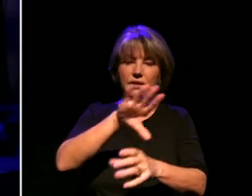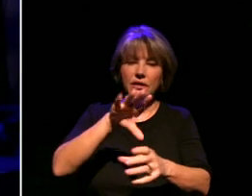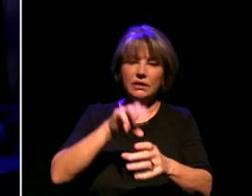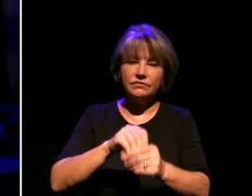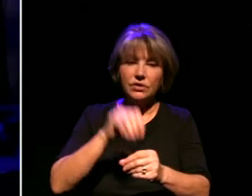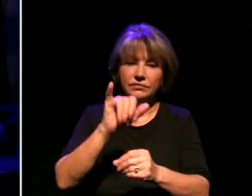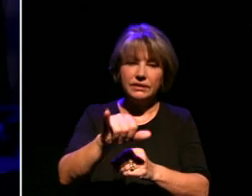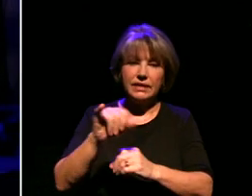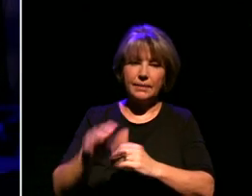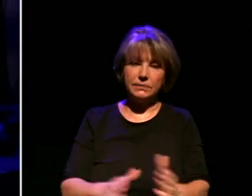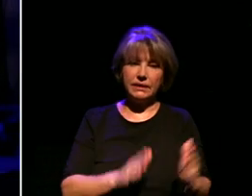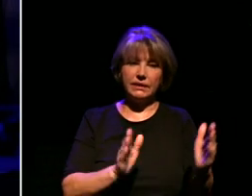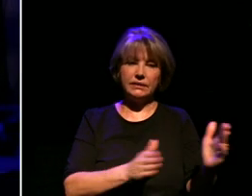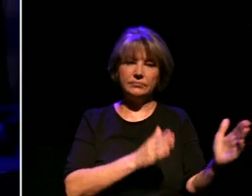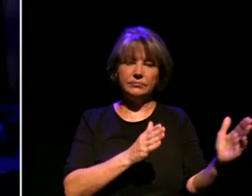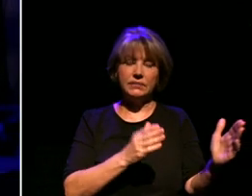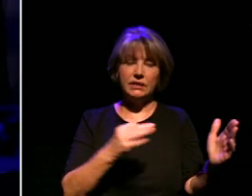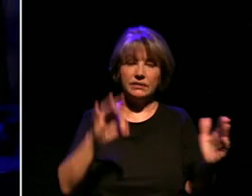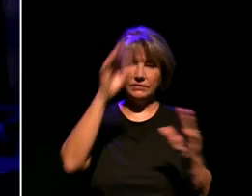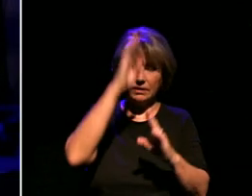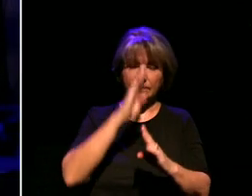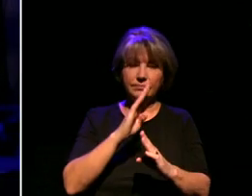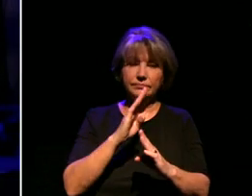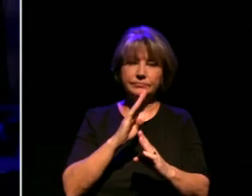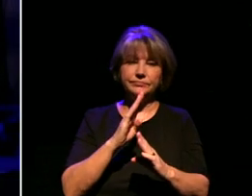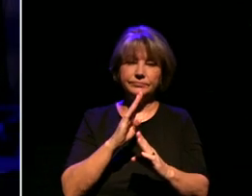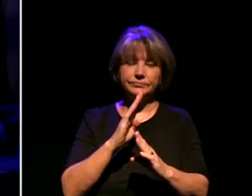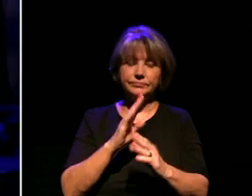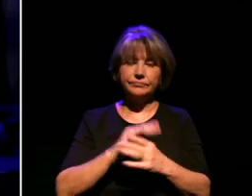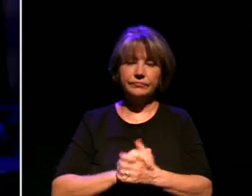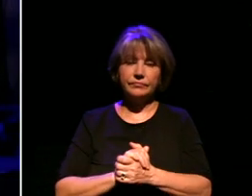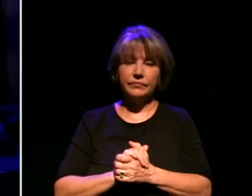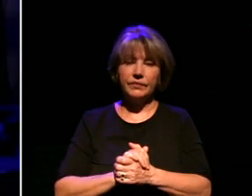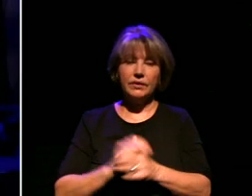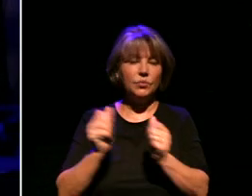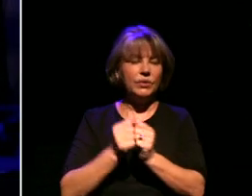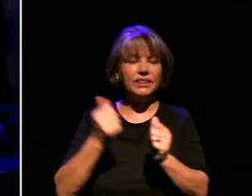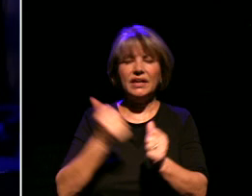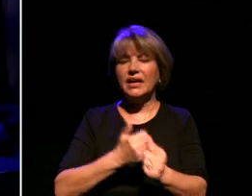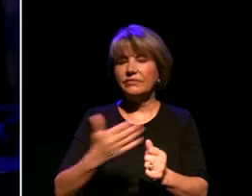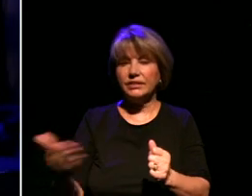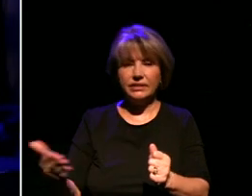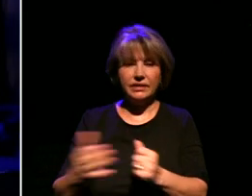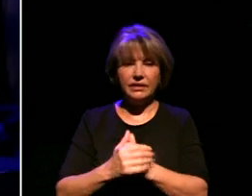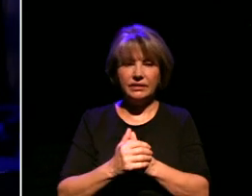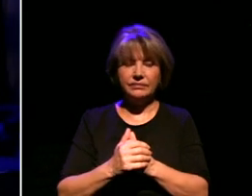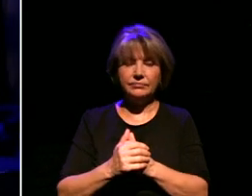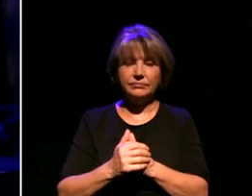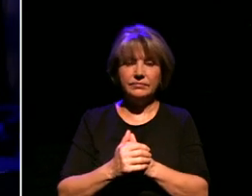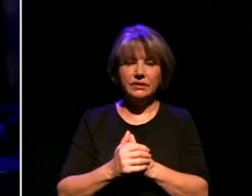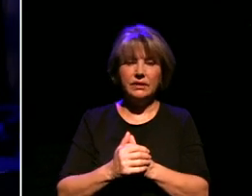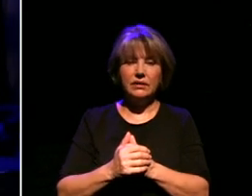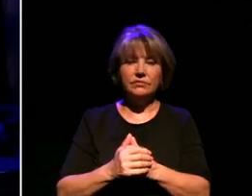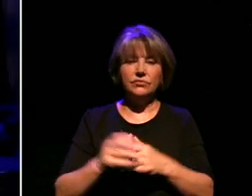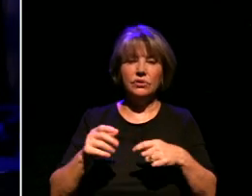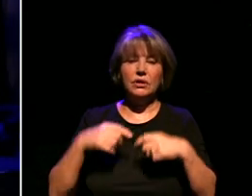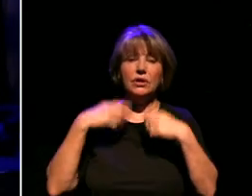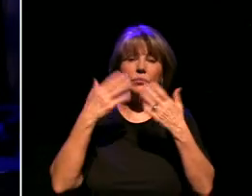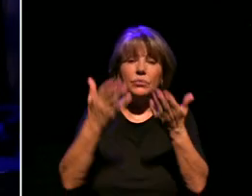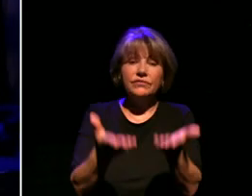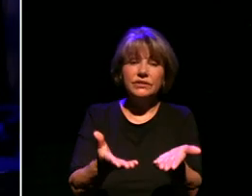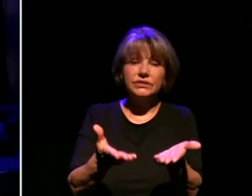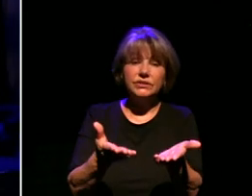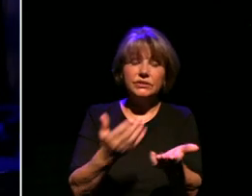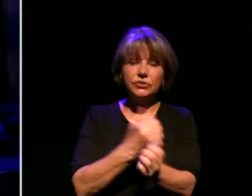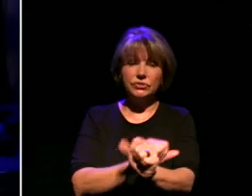plan of God with everything from provision to safety to